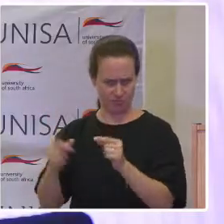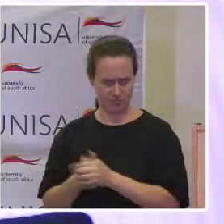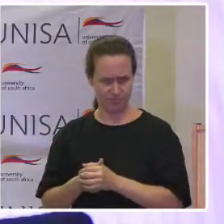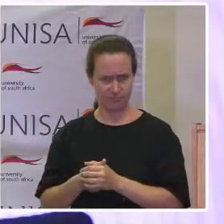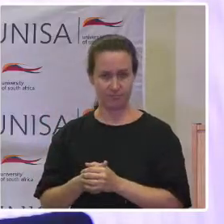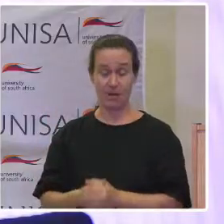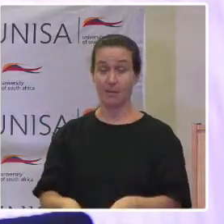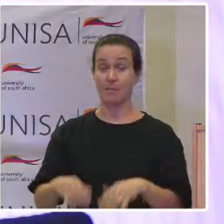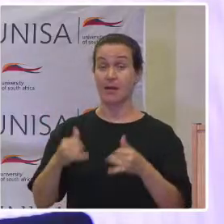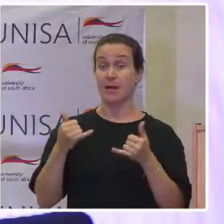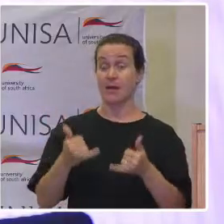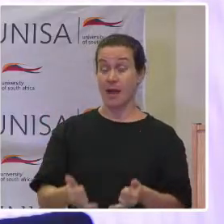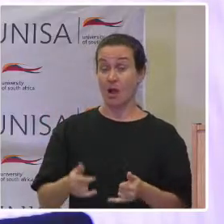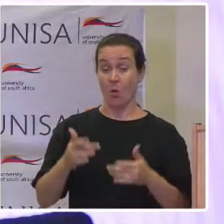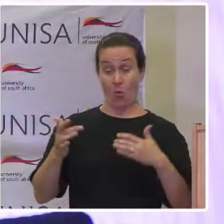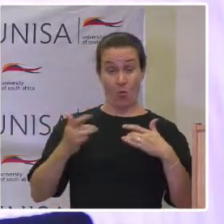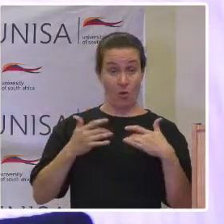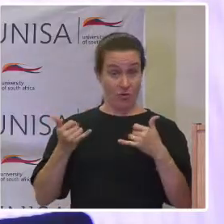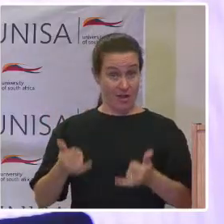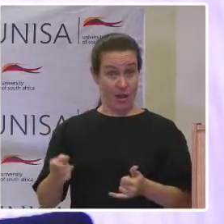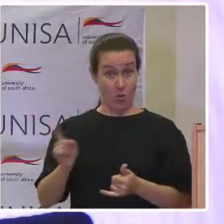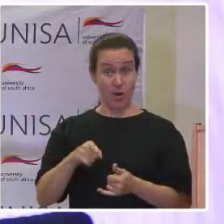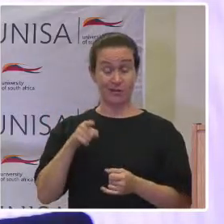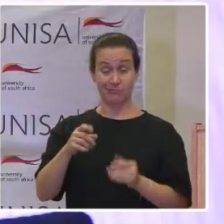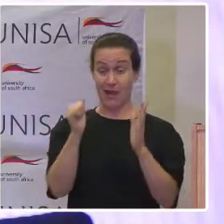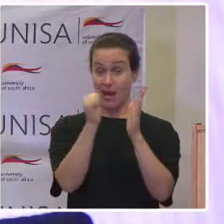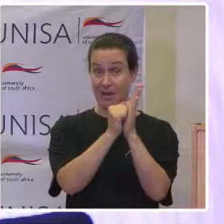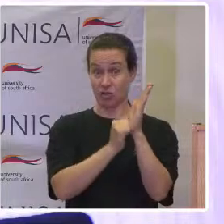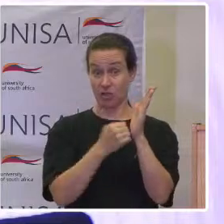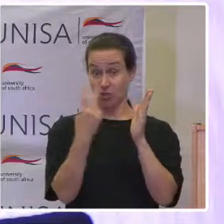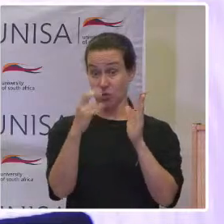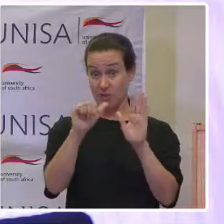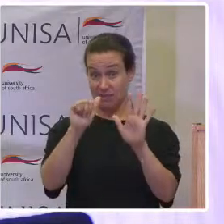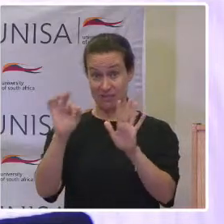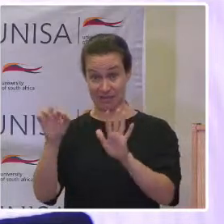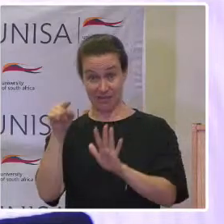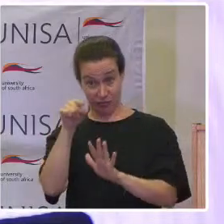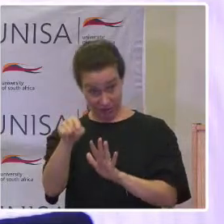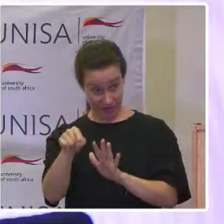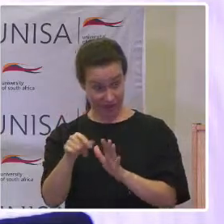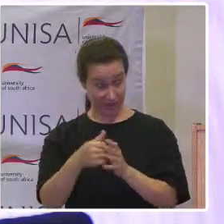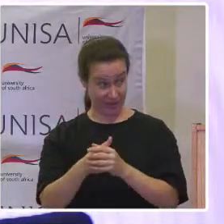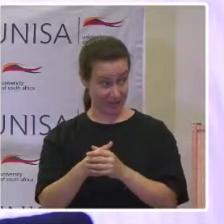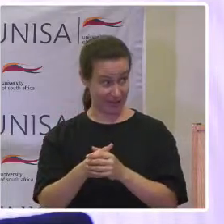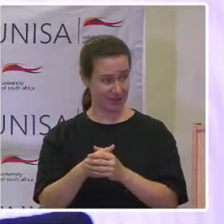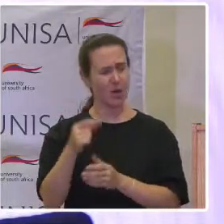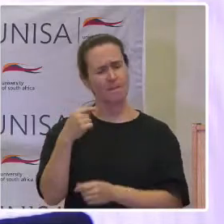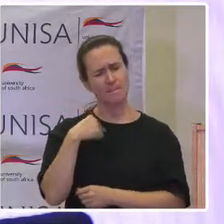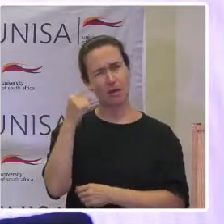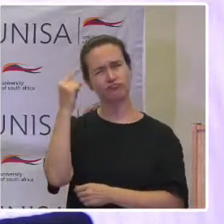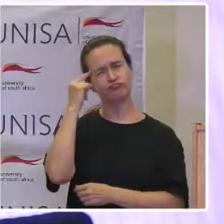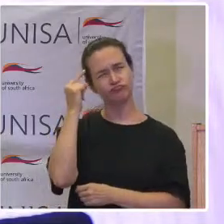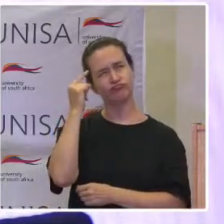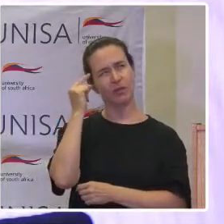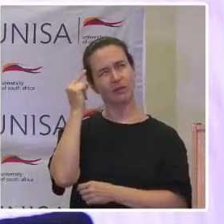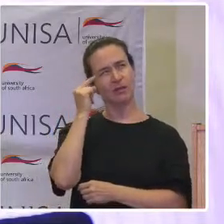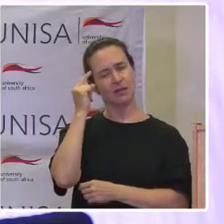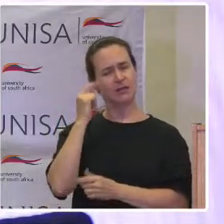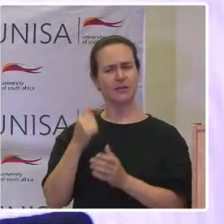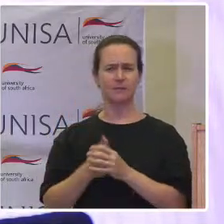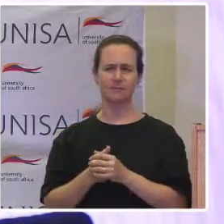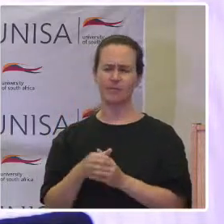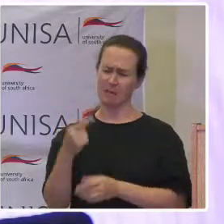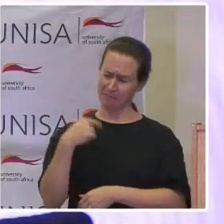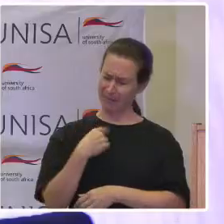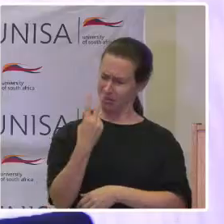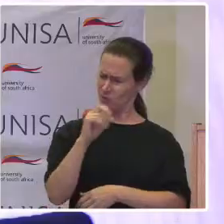Now, the major worry now is the Agenda 2063. I was also reflecting, really, where will I